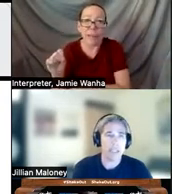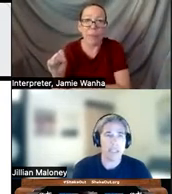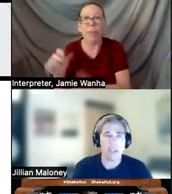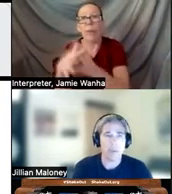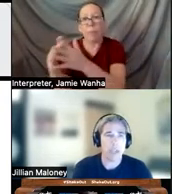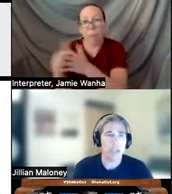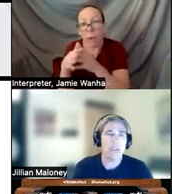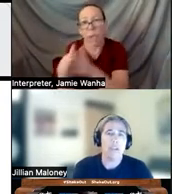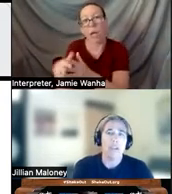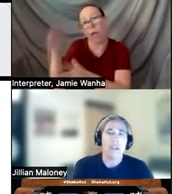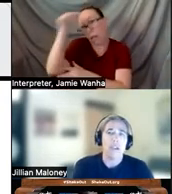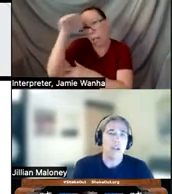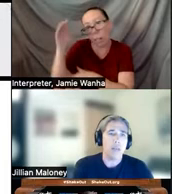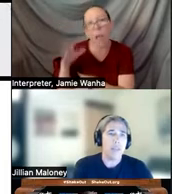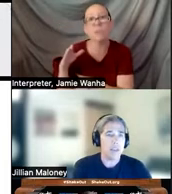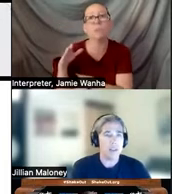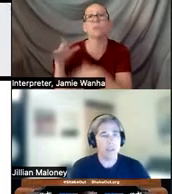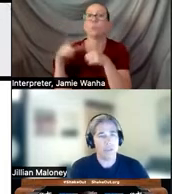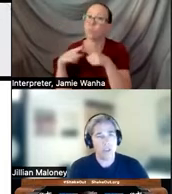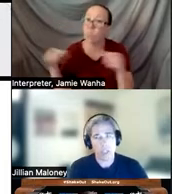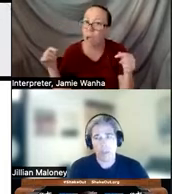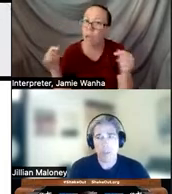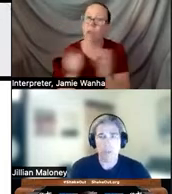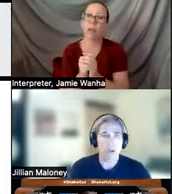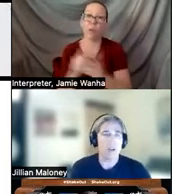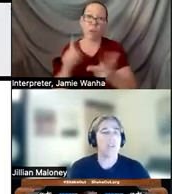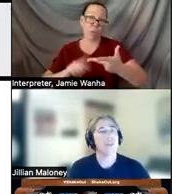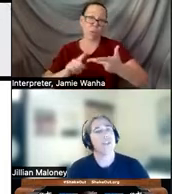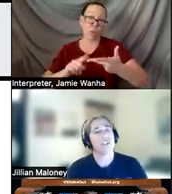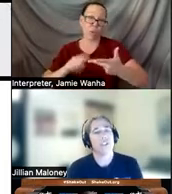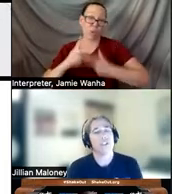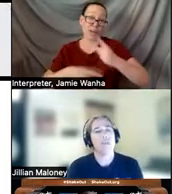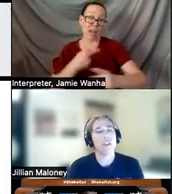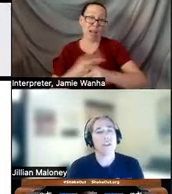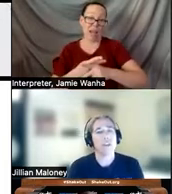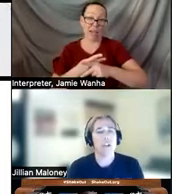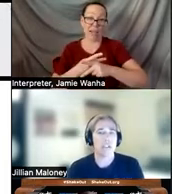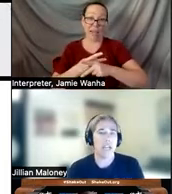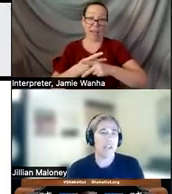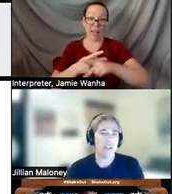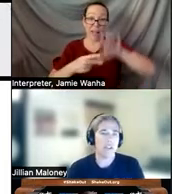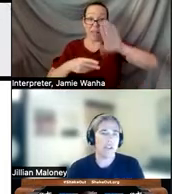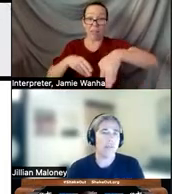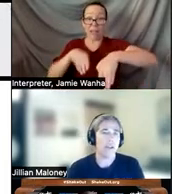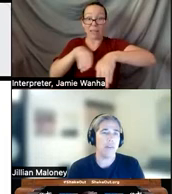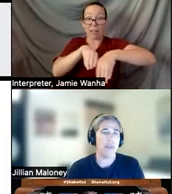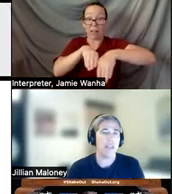and Cascadia and Japan. And then the third type is where the plates are actually moving alongside each